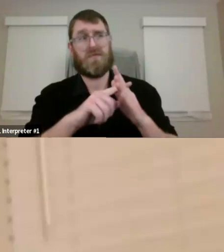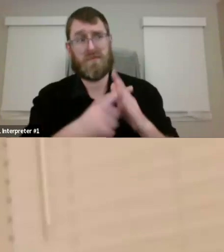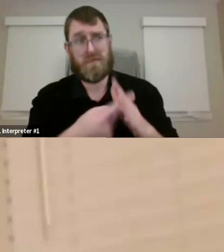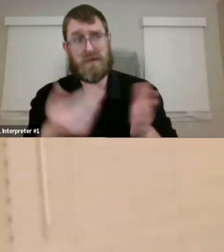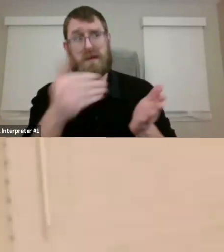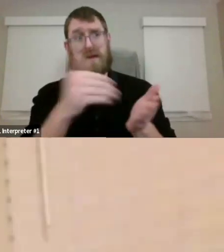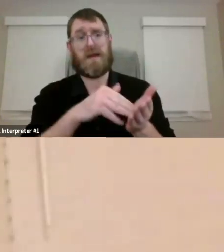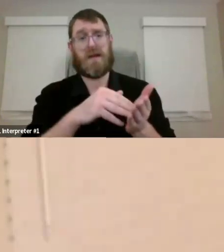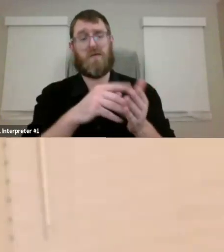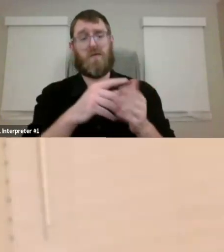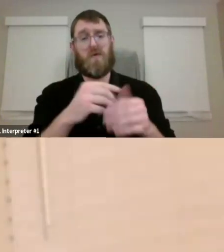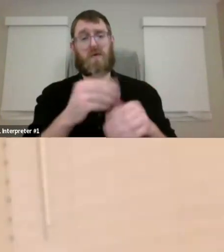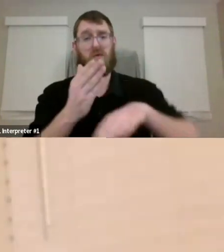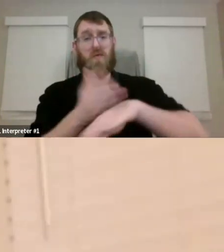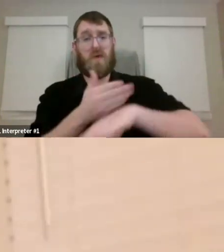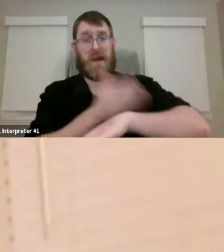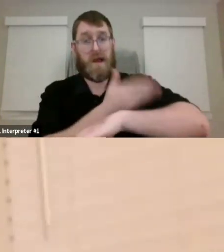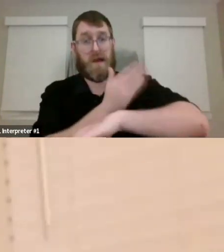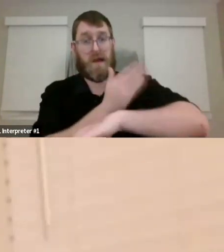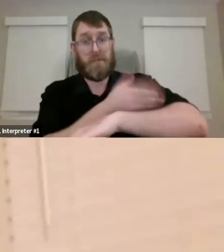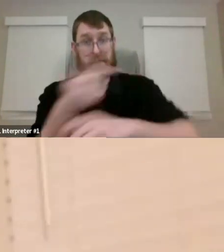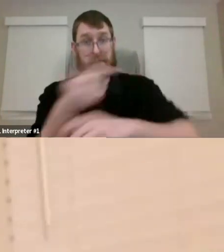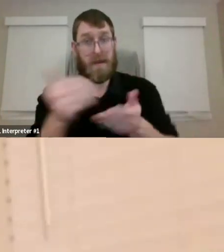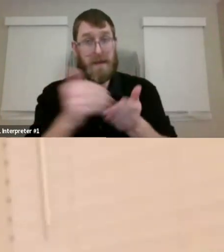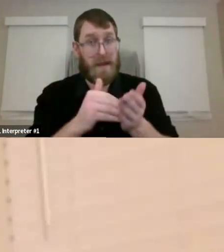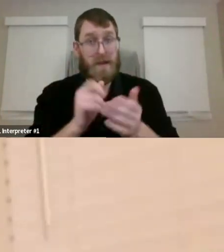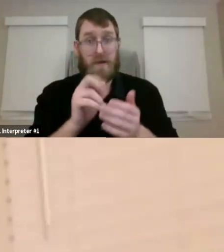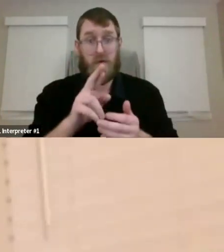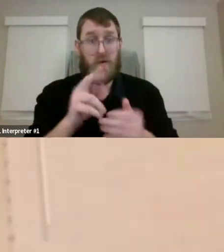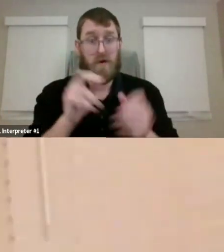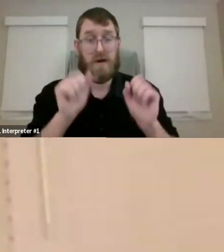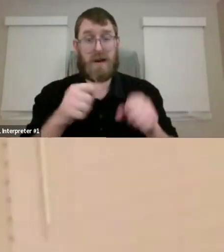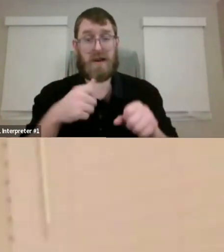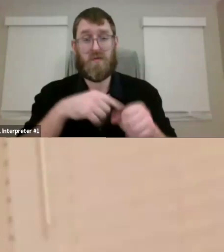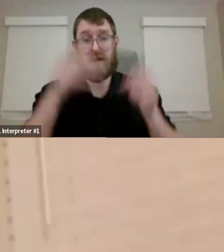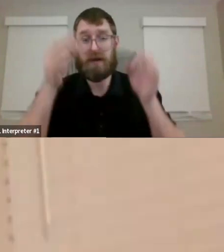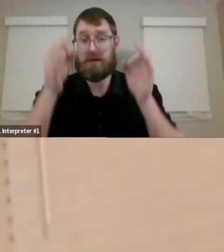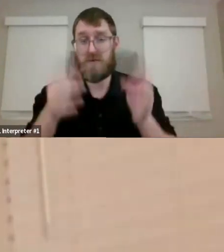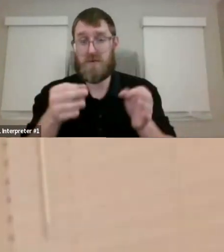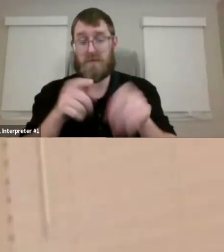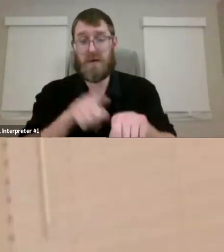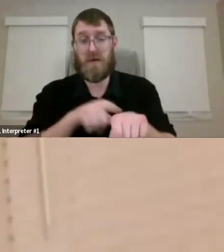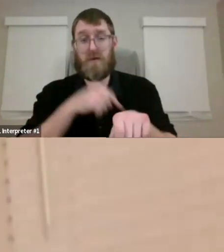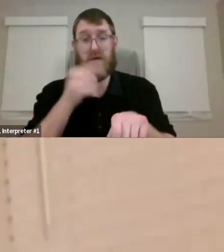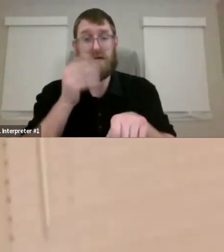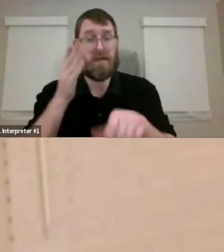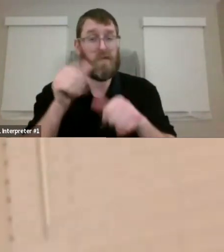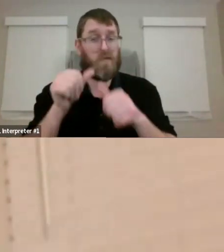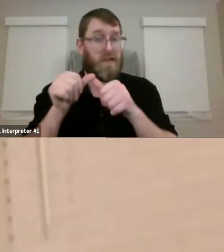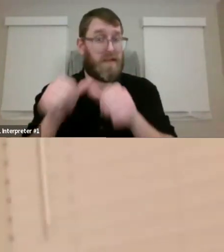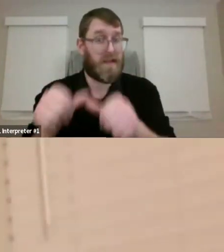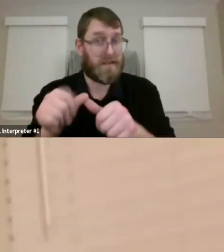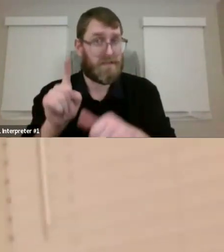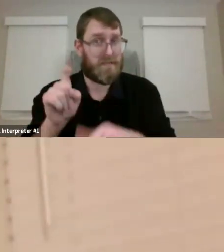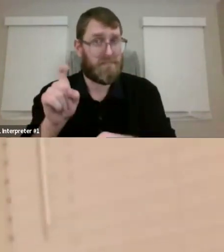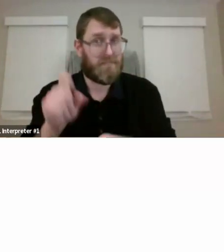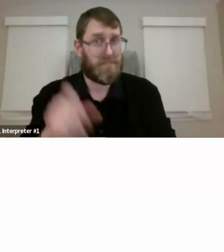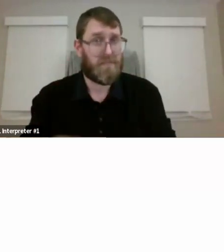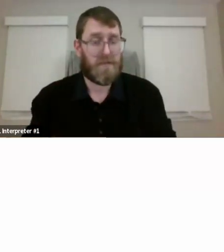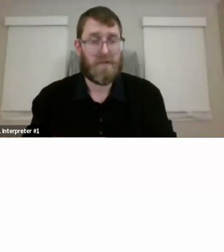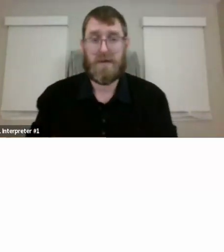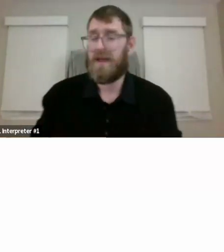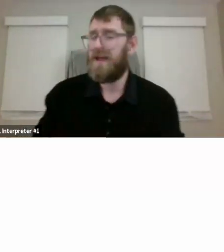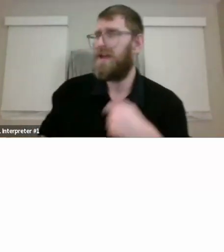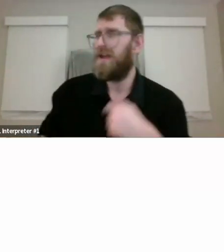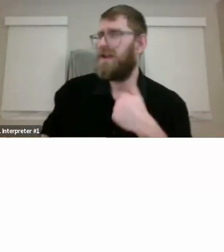or re-up them? No. Or can we determine how long they will last? I